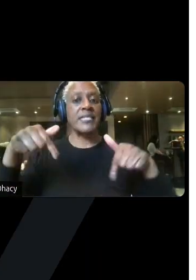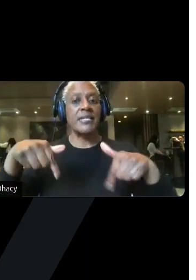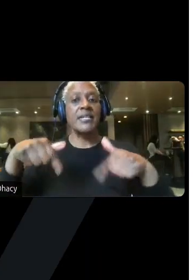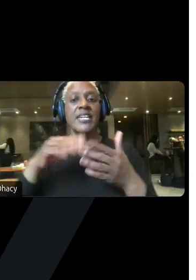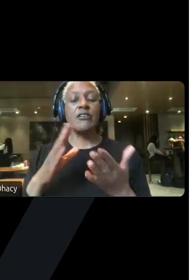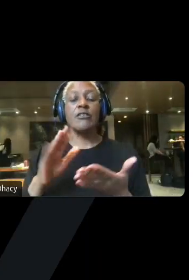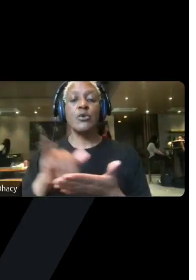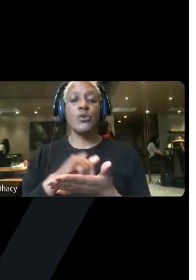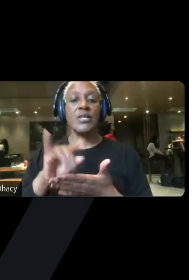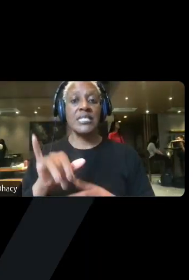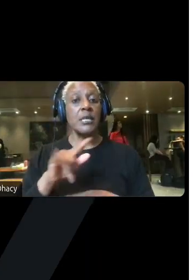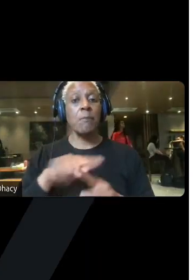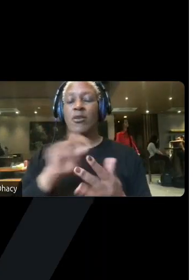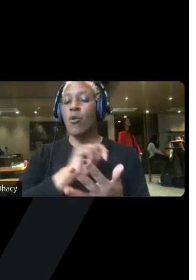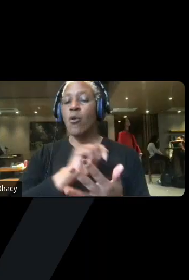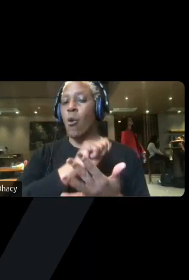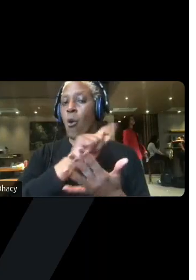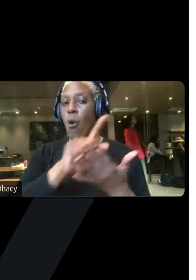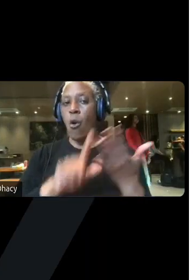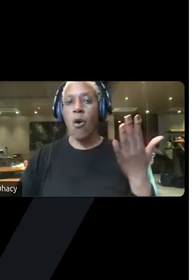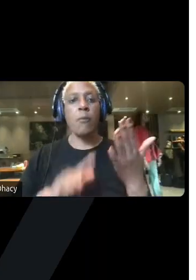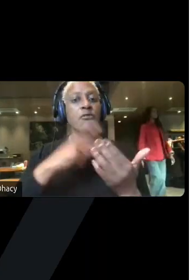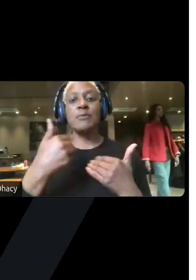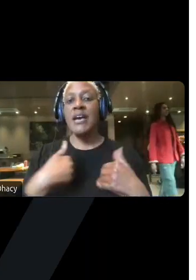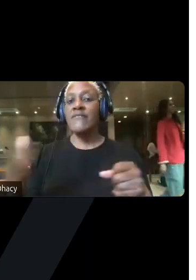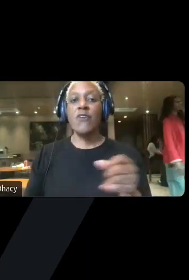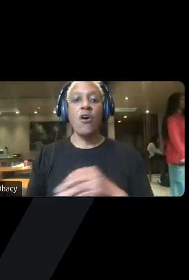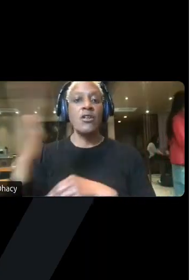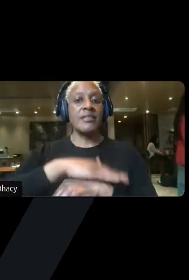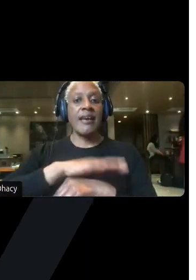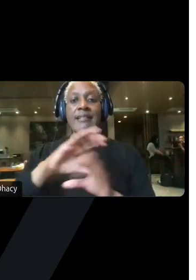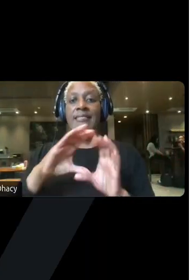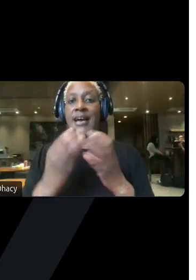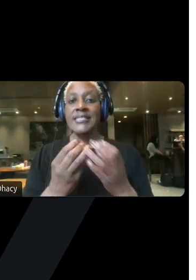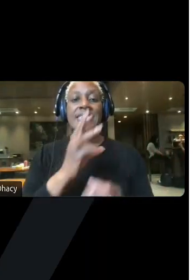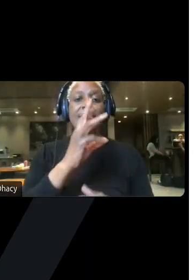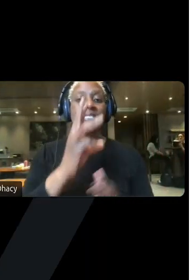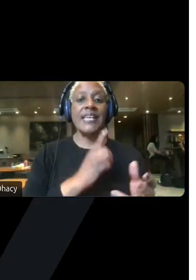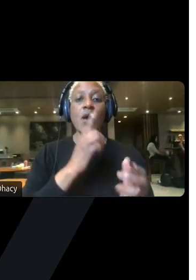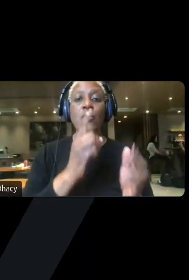But they all feature full-day classes. These are 6 hours and 20